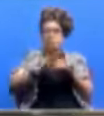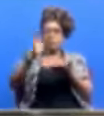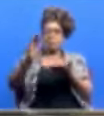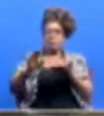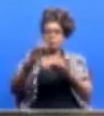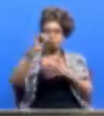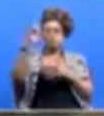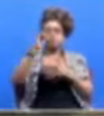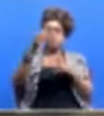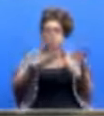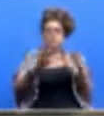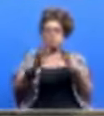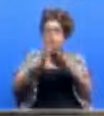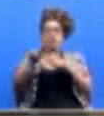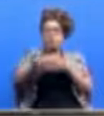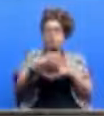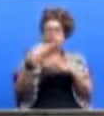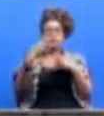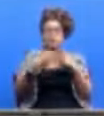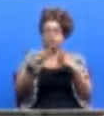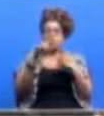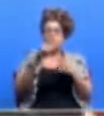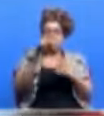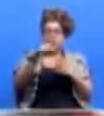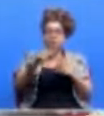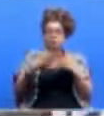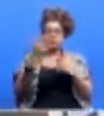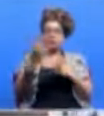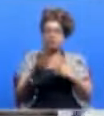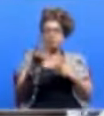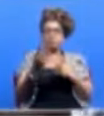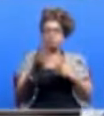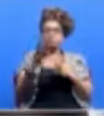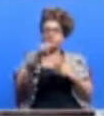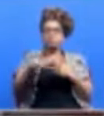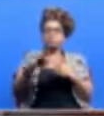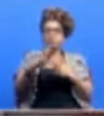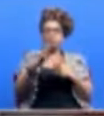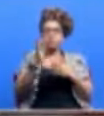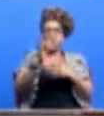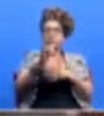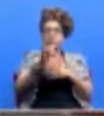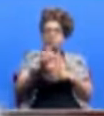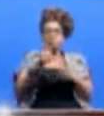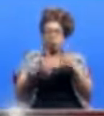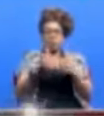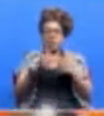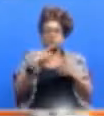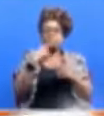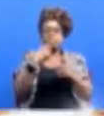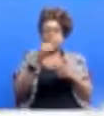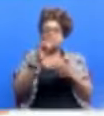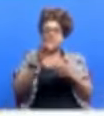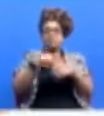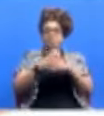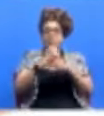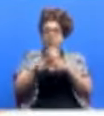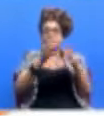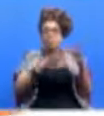800 million shillings from 1.4 billion shillings approved by parliament. This move, they claim, has destabilized party